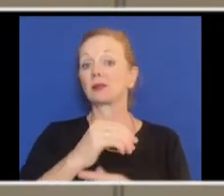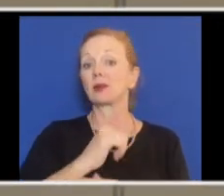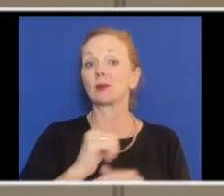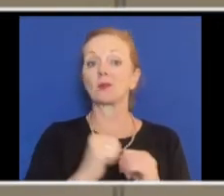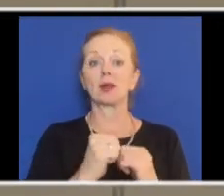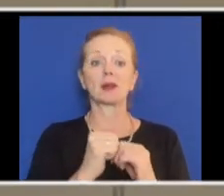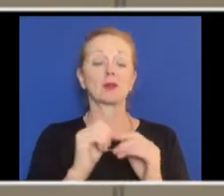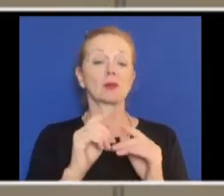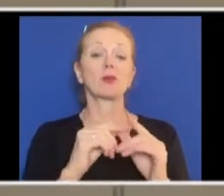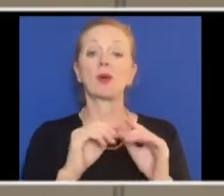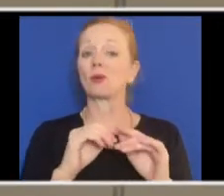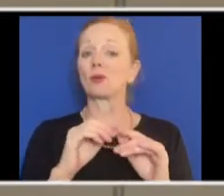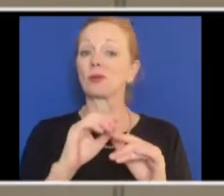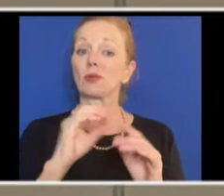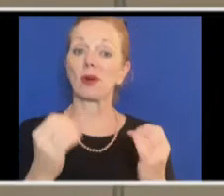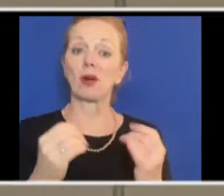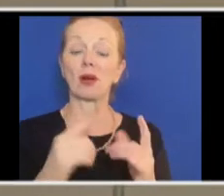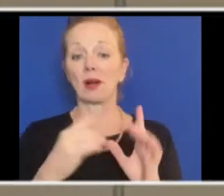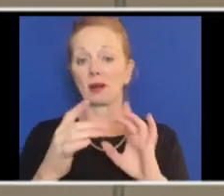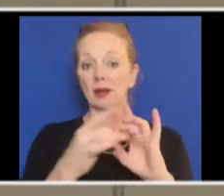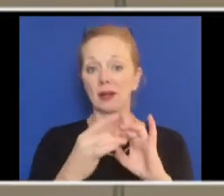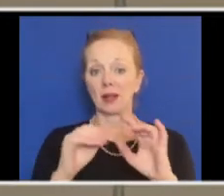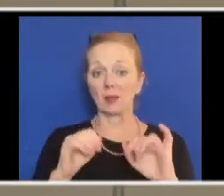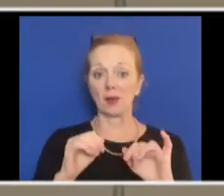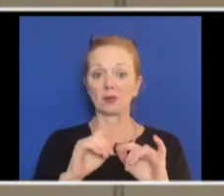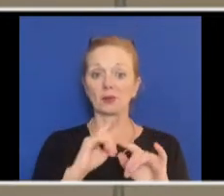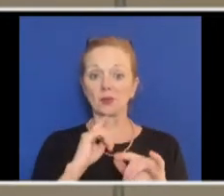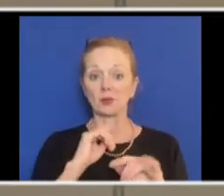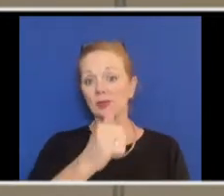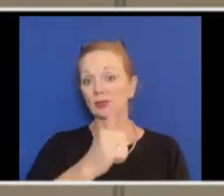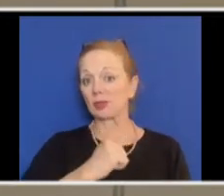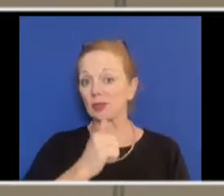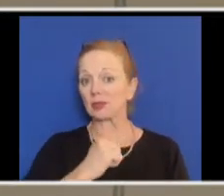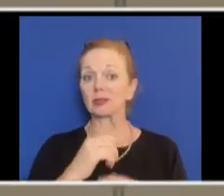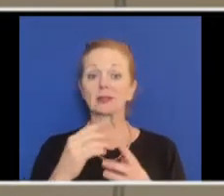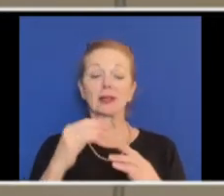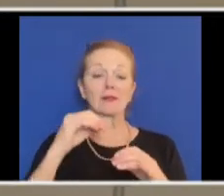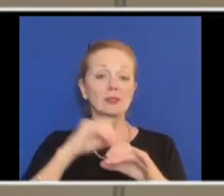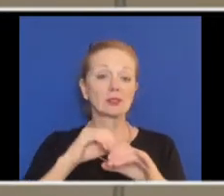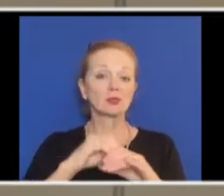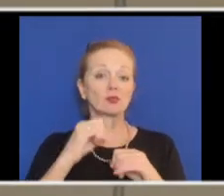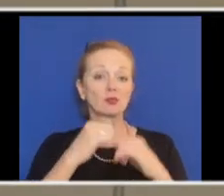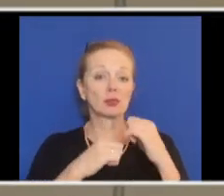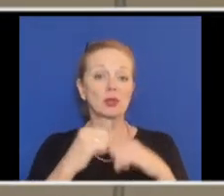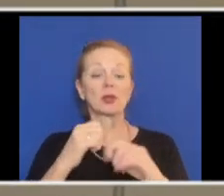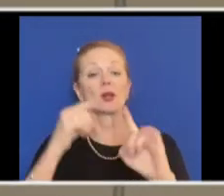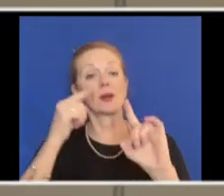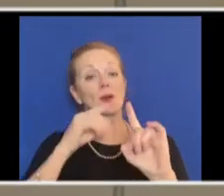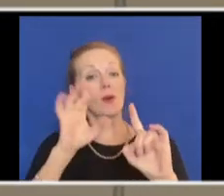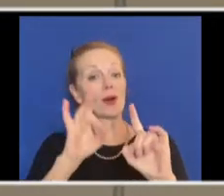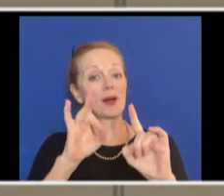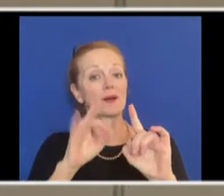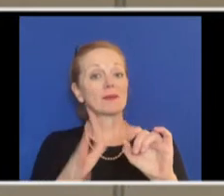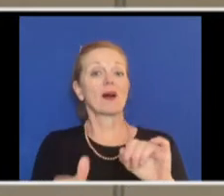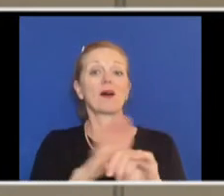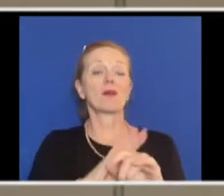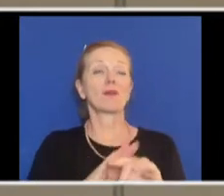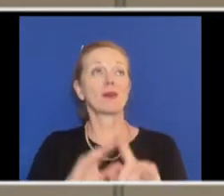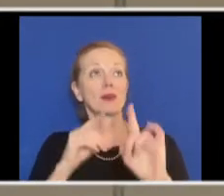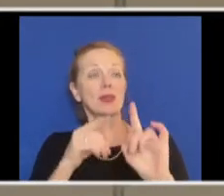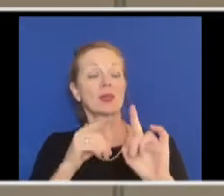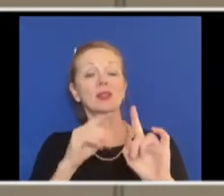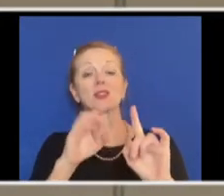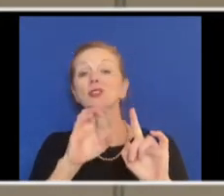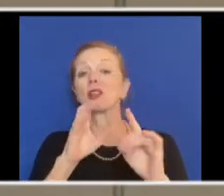a car to broaden the connectivity and capacity of our transportation infrastructure goal eight the overall objective Charlotte teens